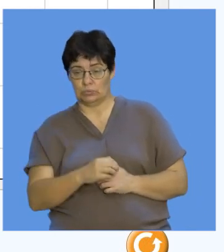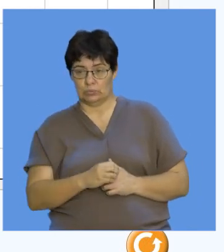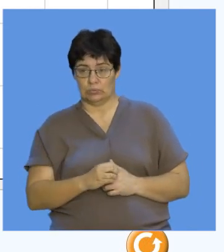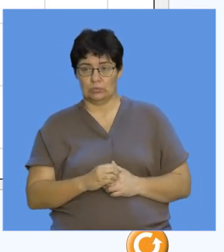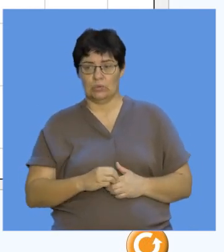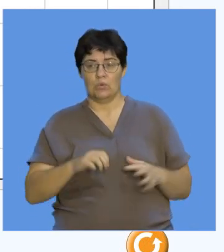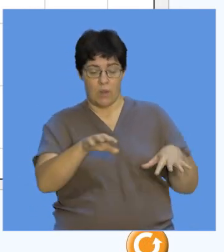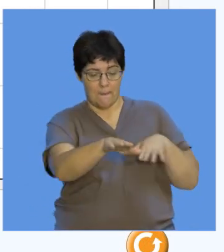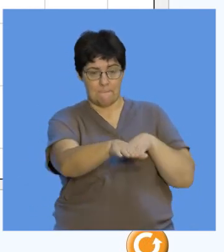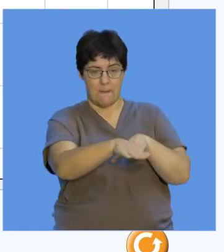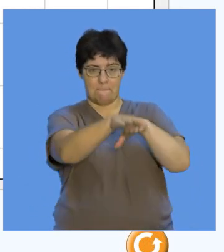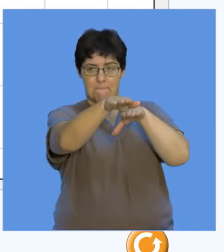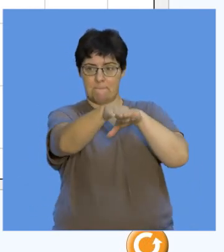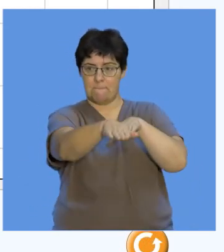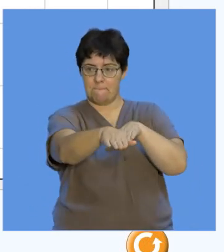when they collide.